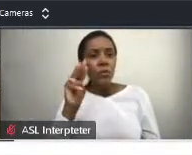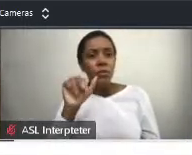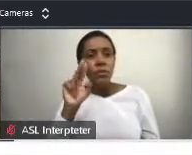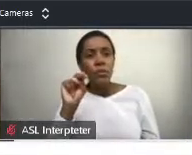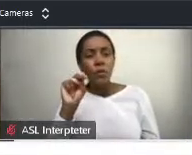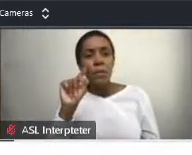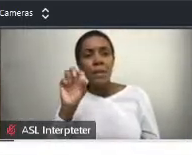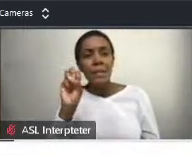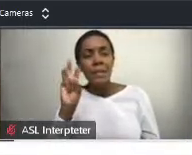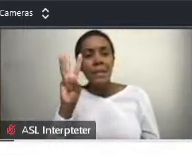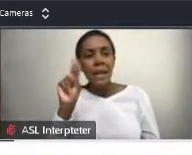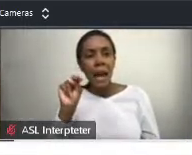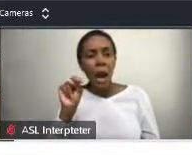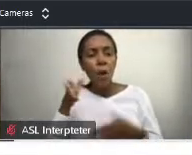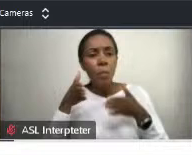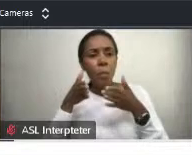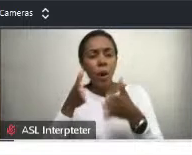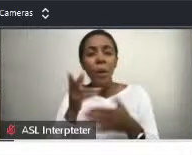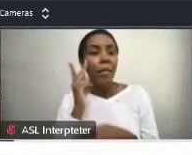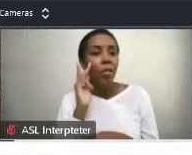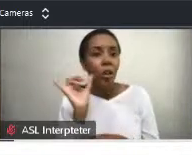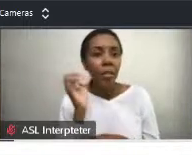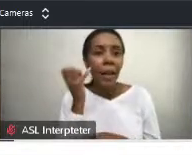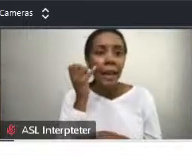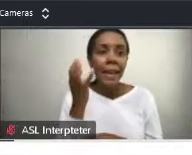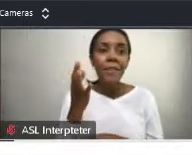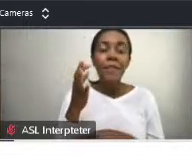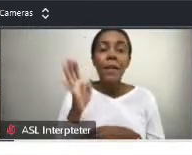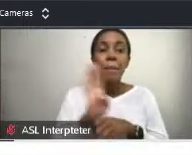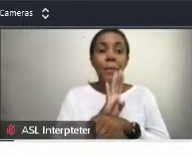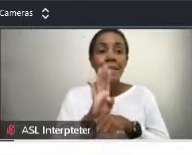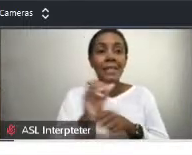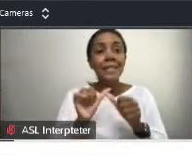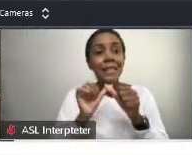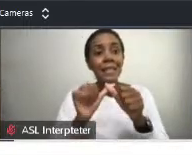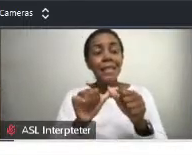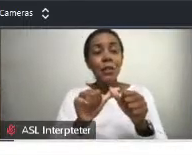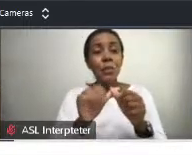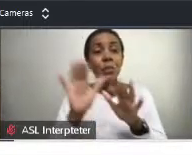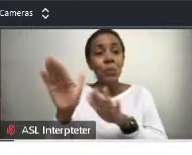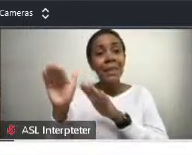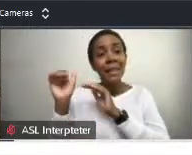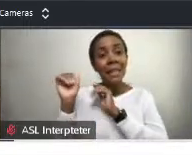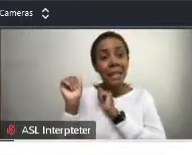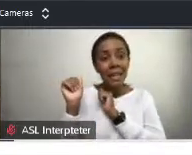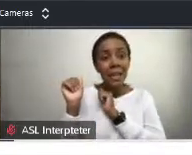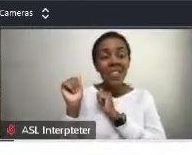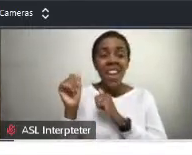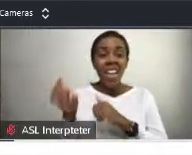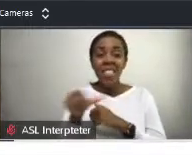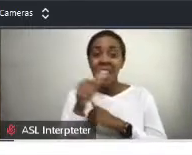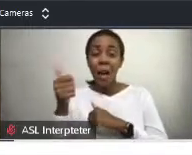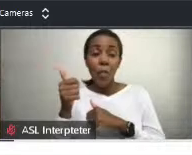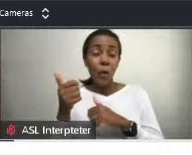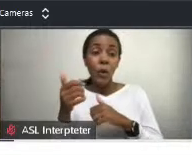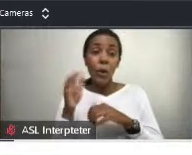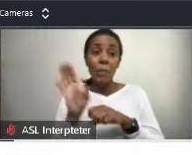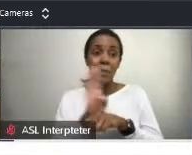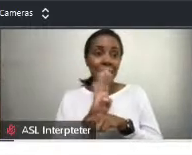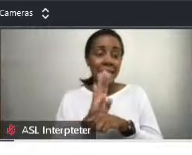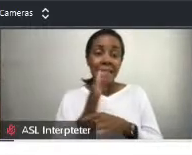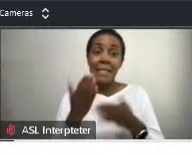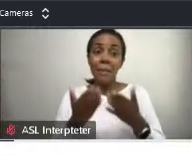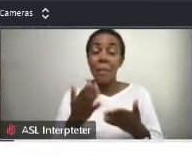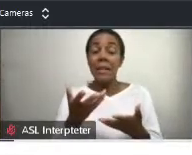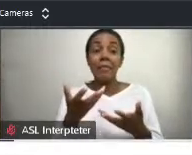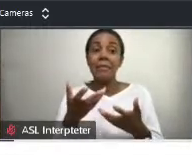like if businesses continue to leave and then unwanted businesses start coming in? It's going to take the